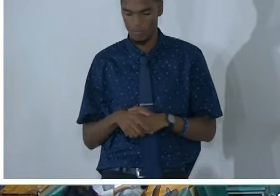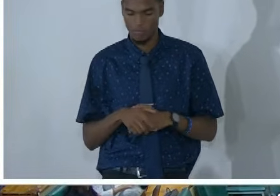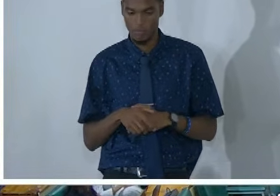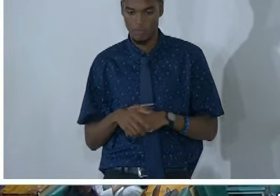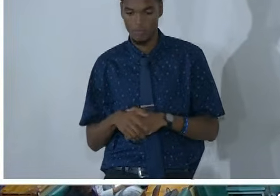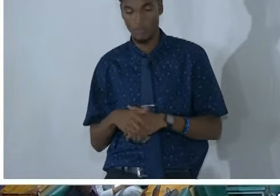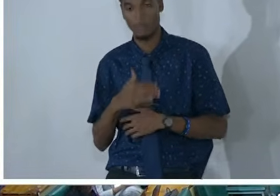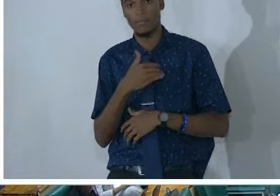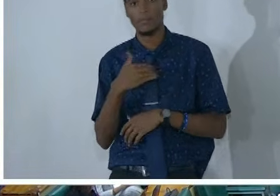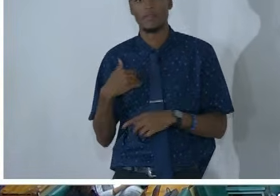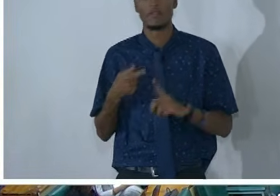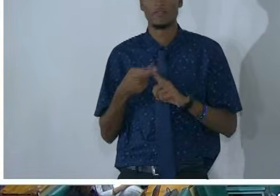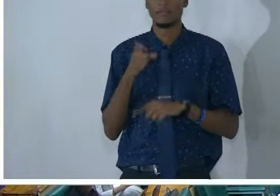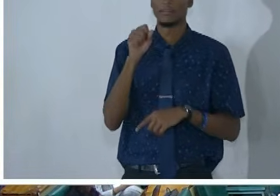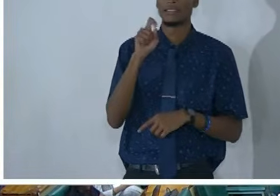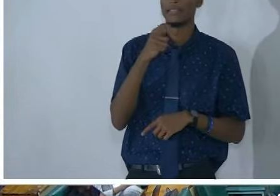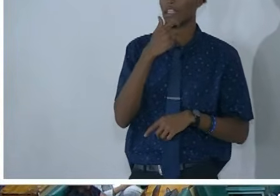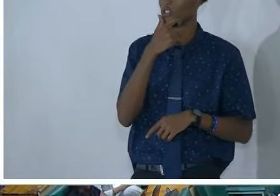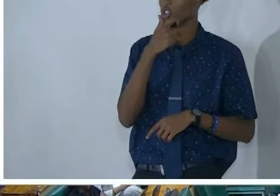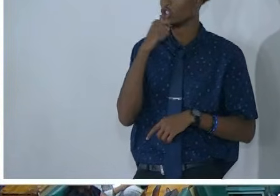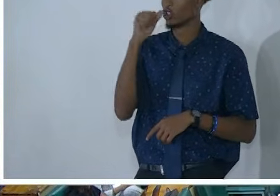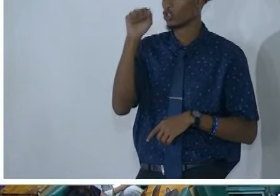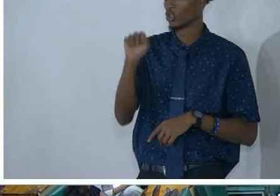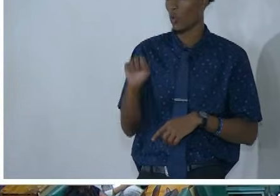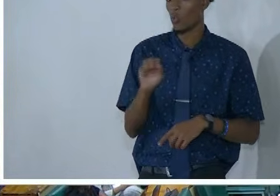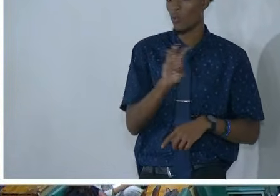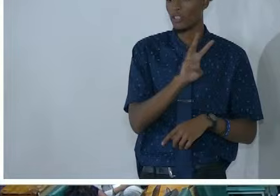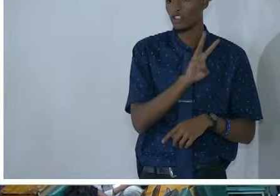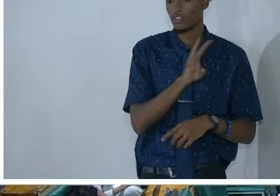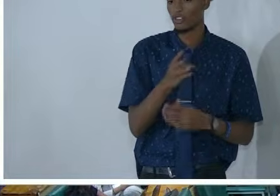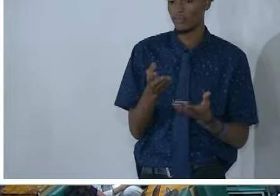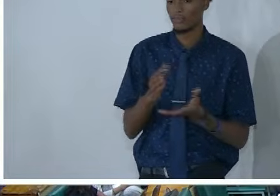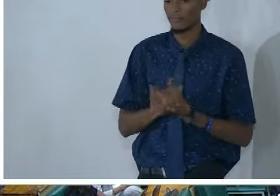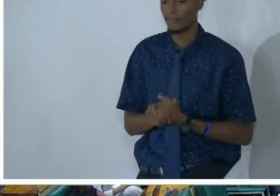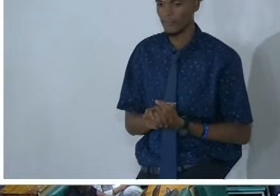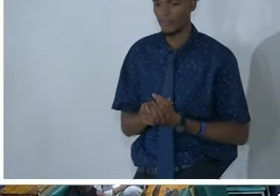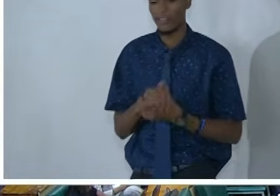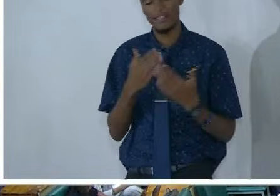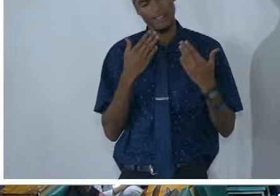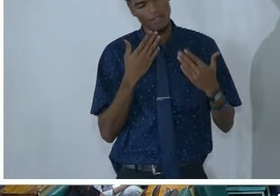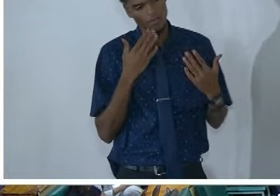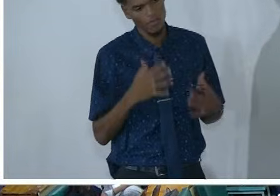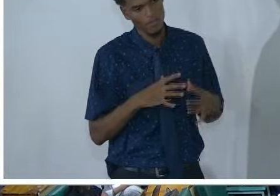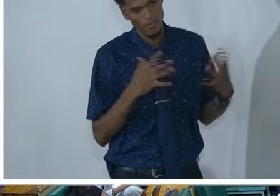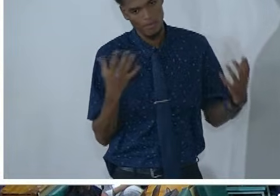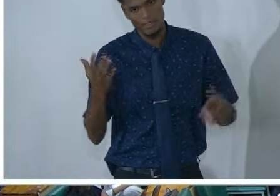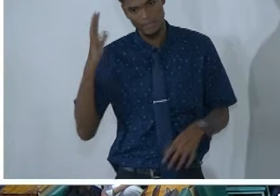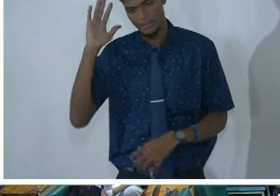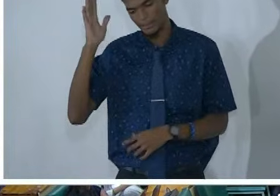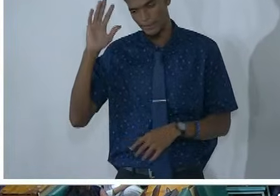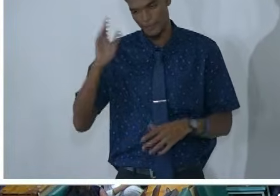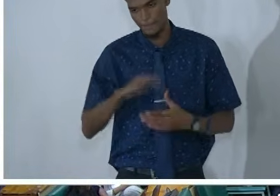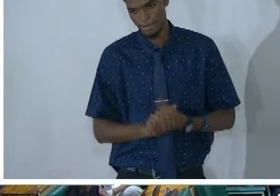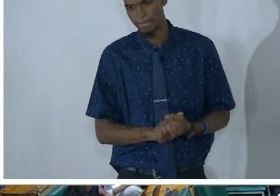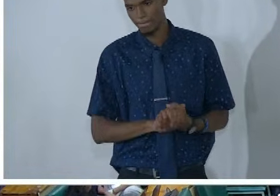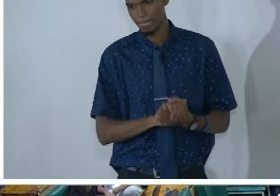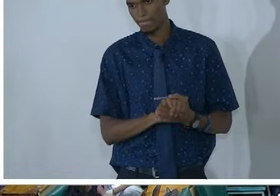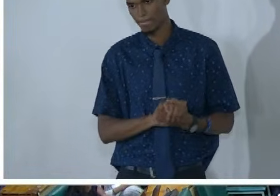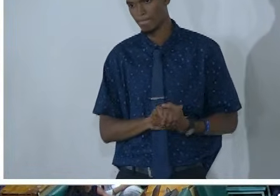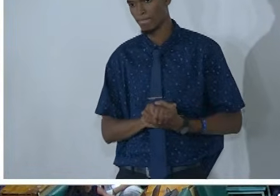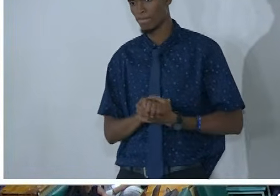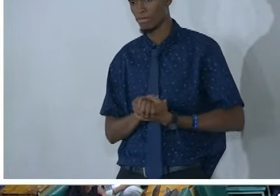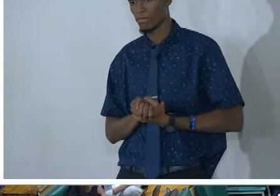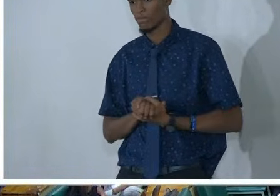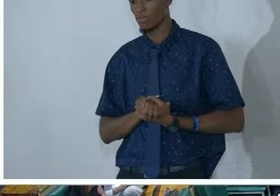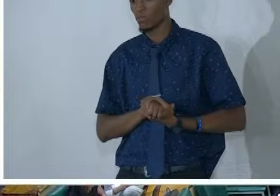Member from St. Andrews South, Western. Thank you very much, Mr. Speaker. Thanks.